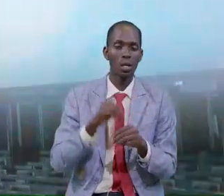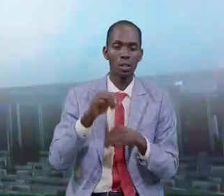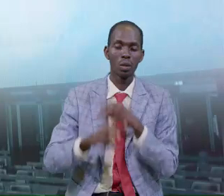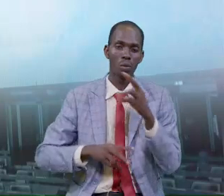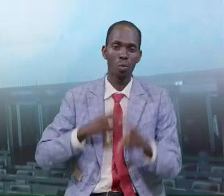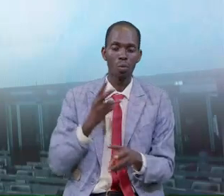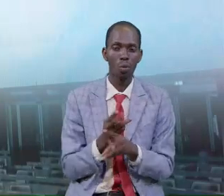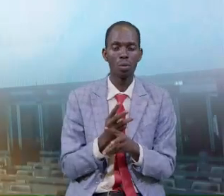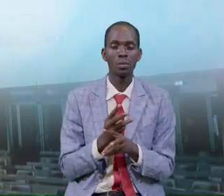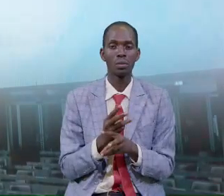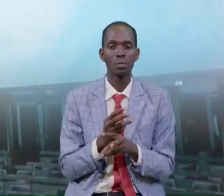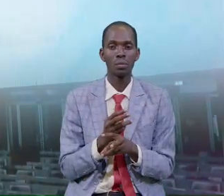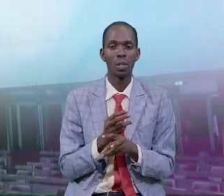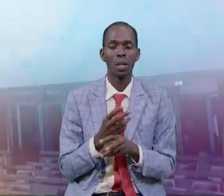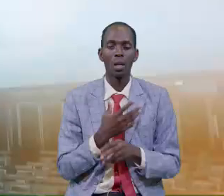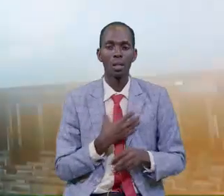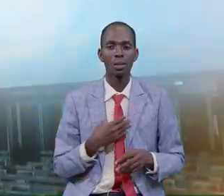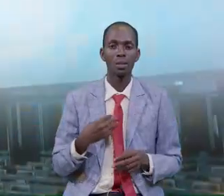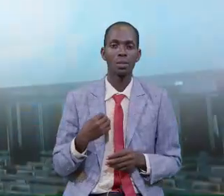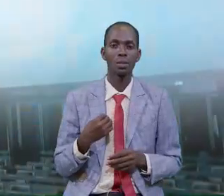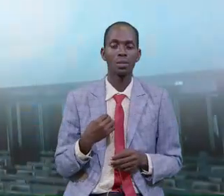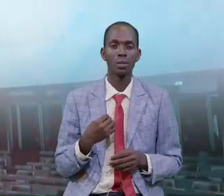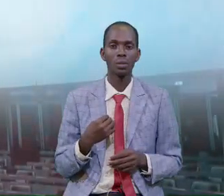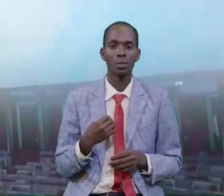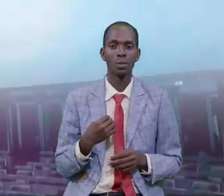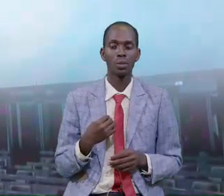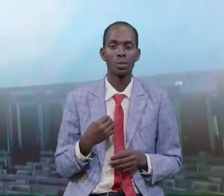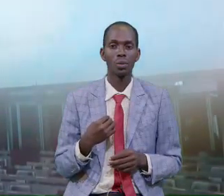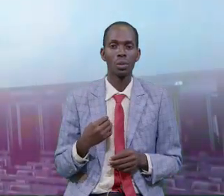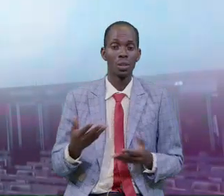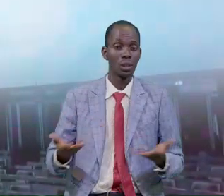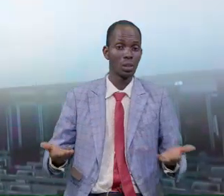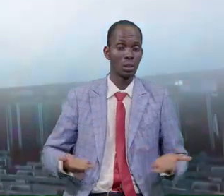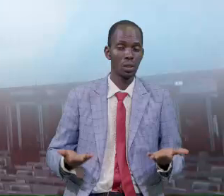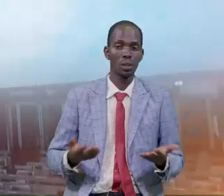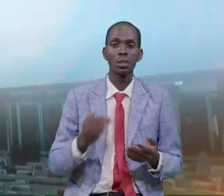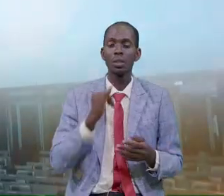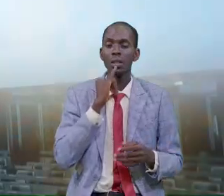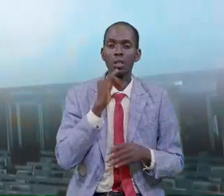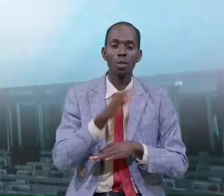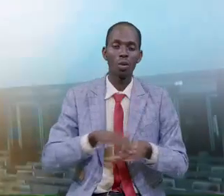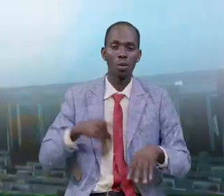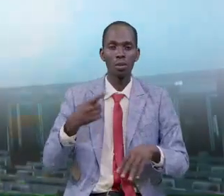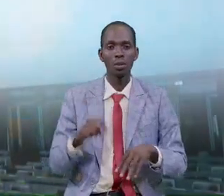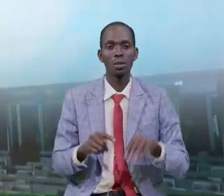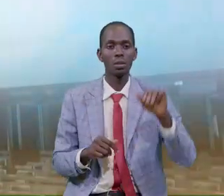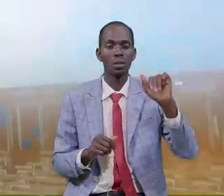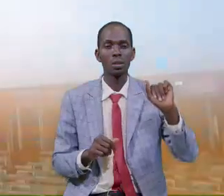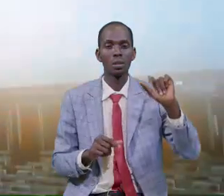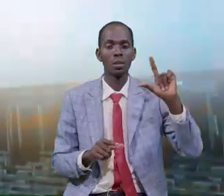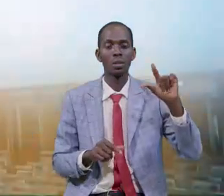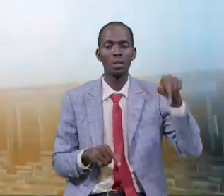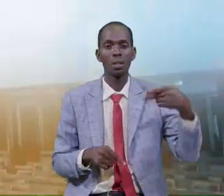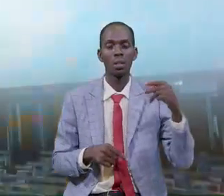kaboom. And we call this place Alpha Location. Yeah, Fraha said Alpha Location. That is Kumasi